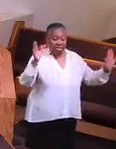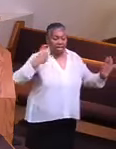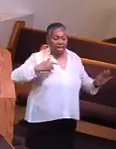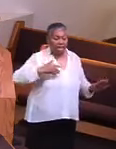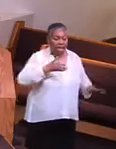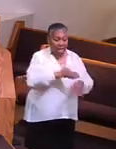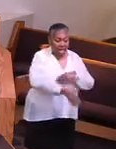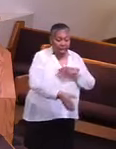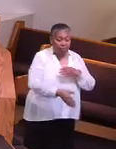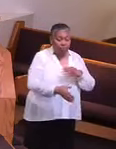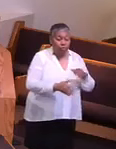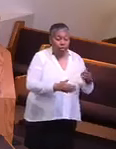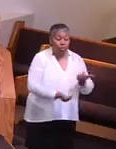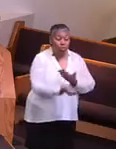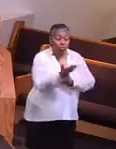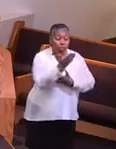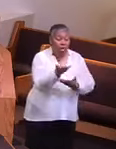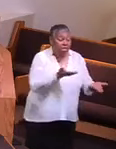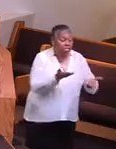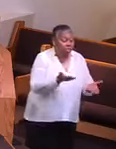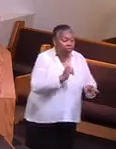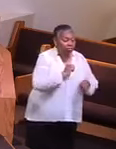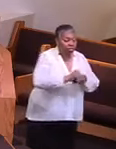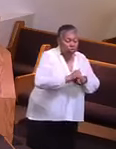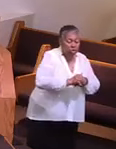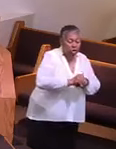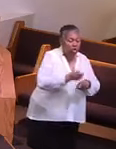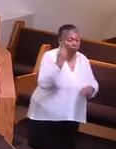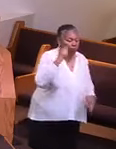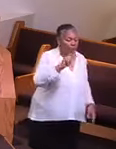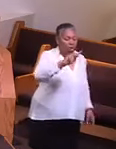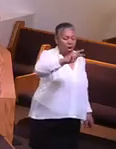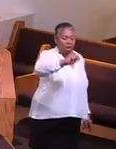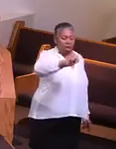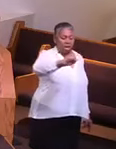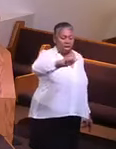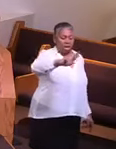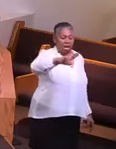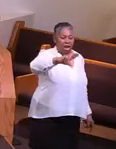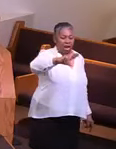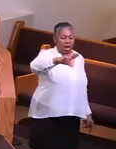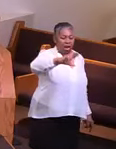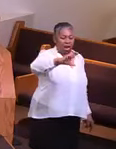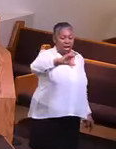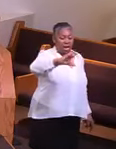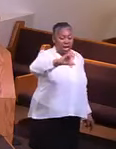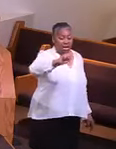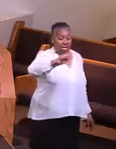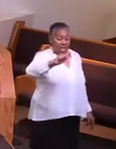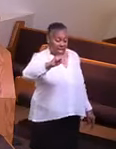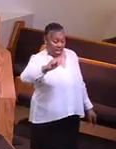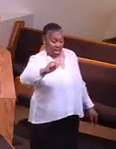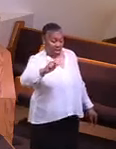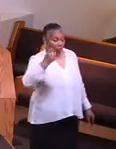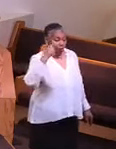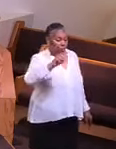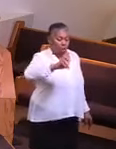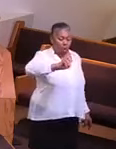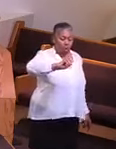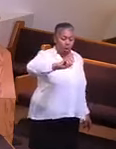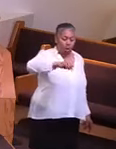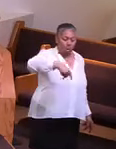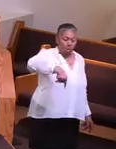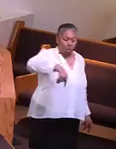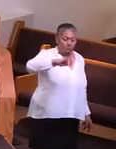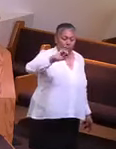right after morning service training from Narcan. Amen. And those things. And so the opiate addiction, we're trying